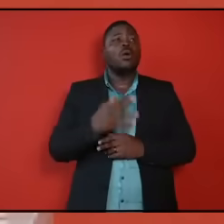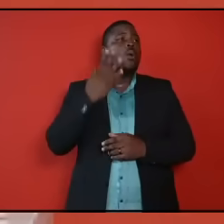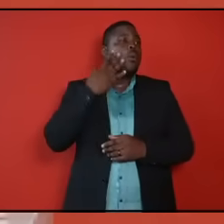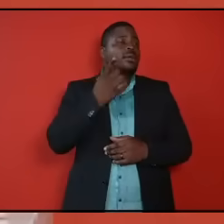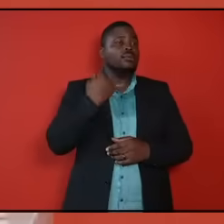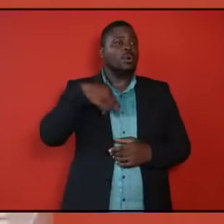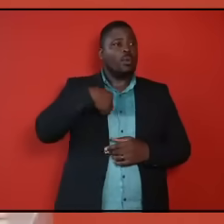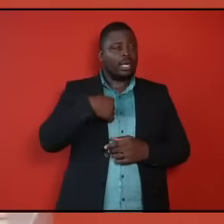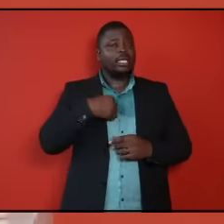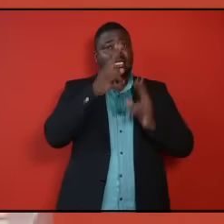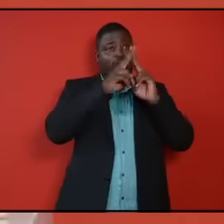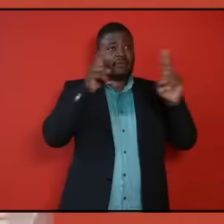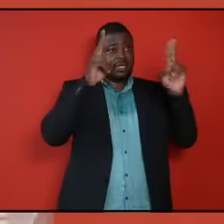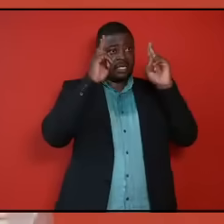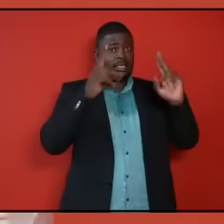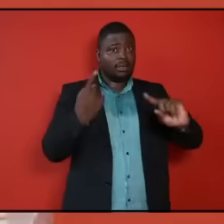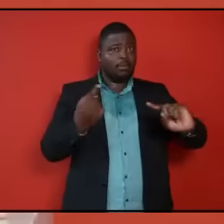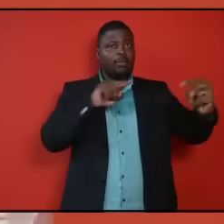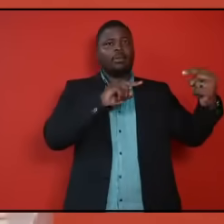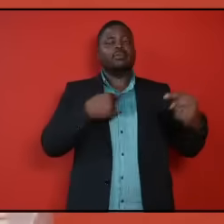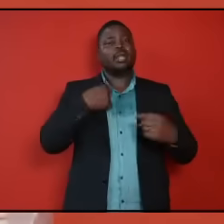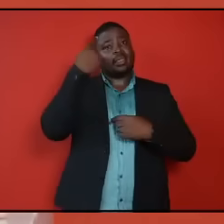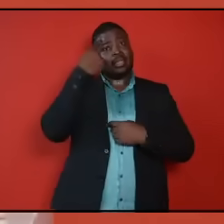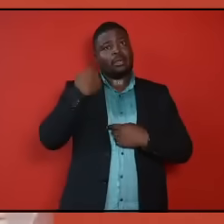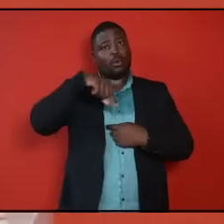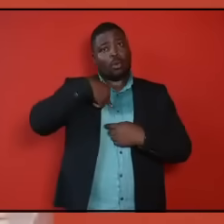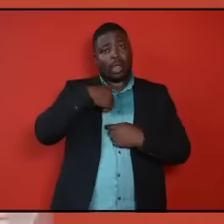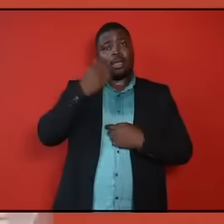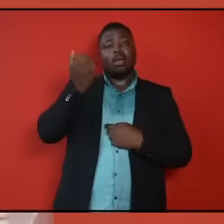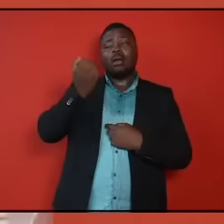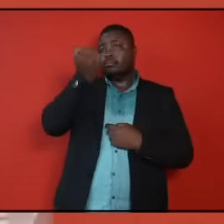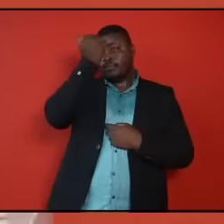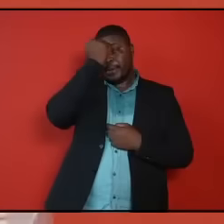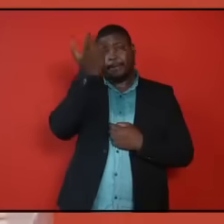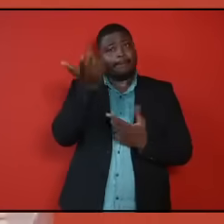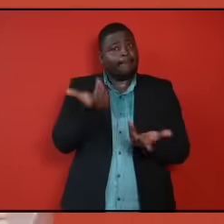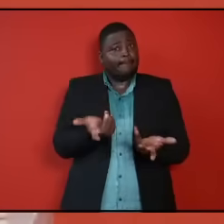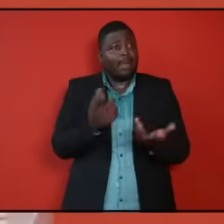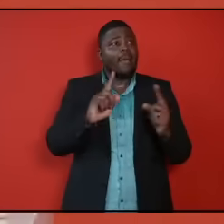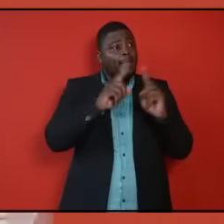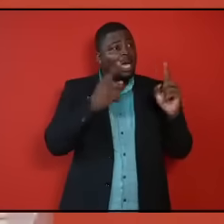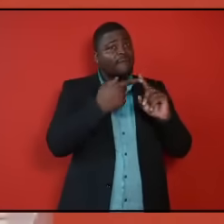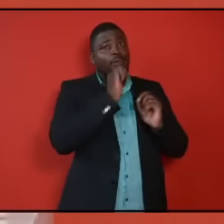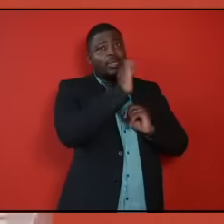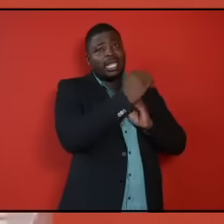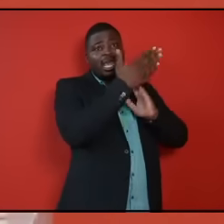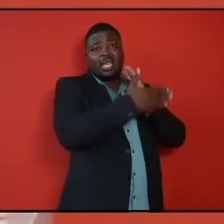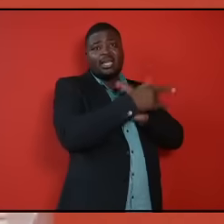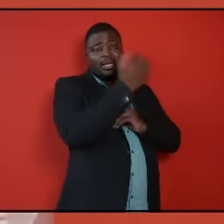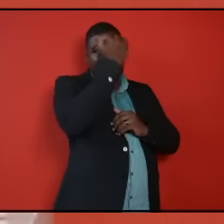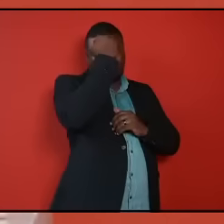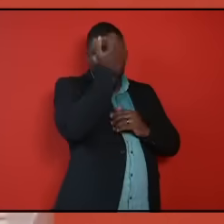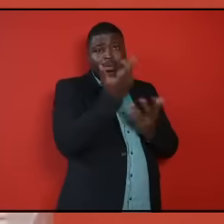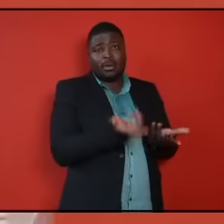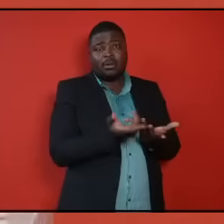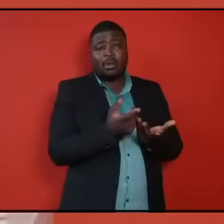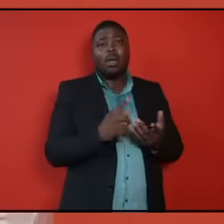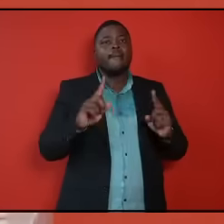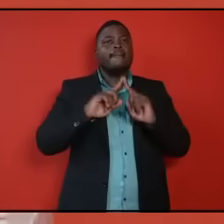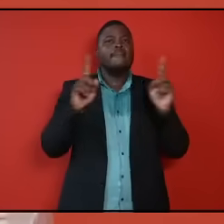mad. When the other side is completely mad. How does a person who